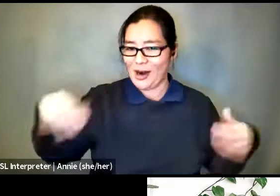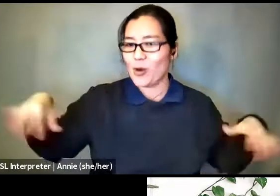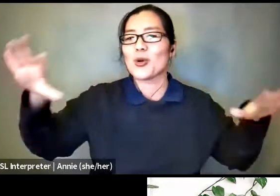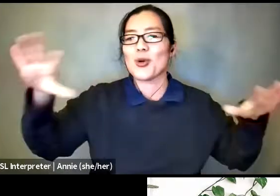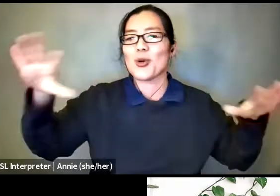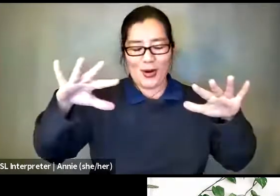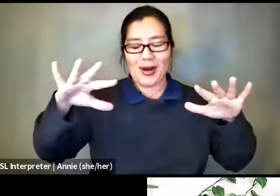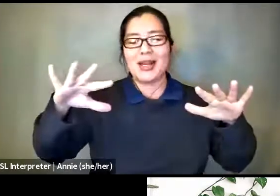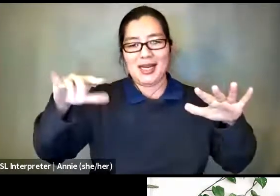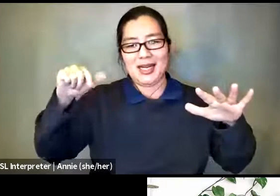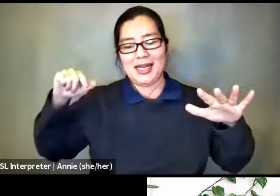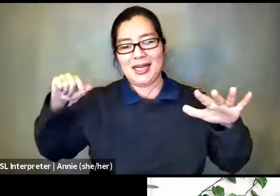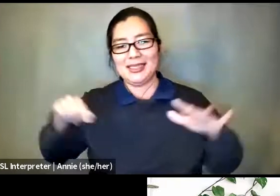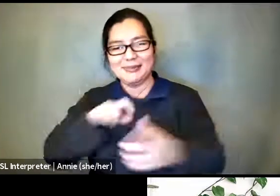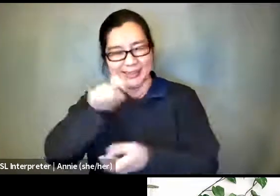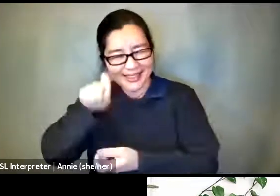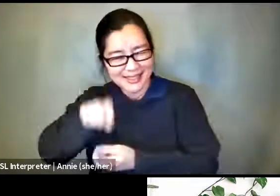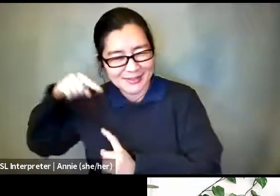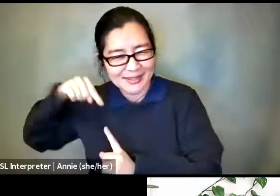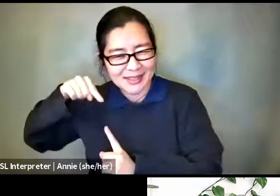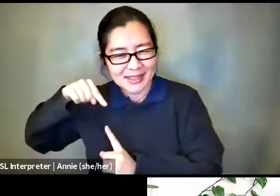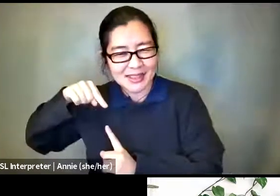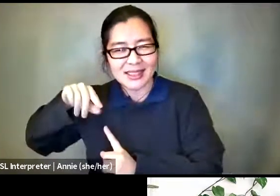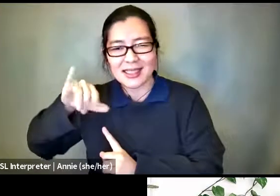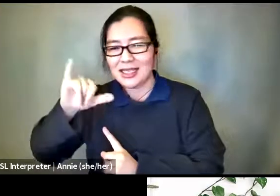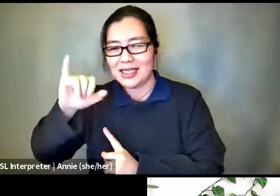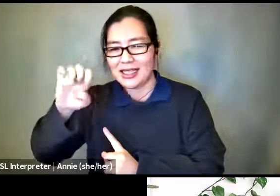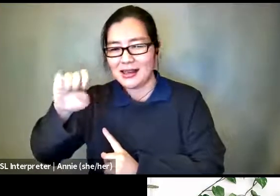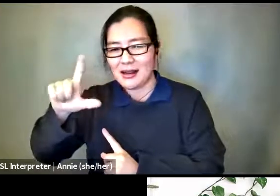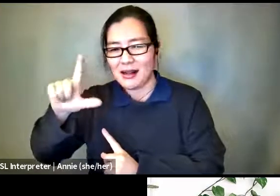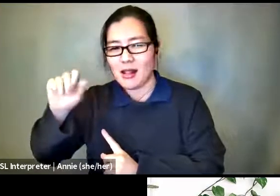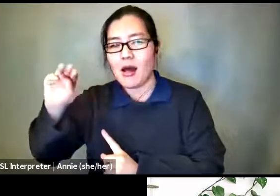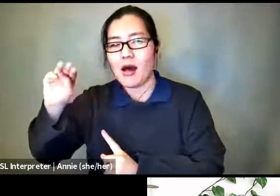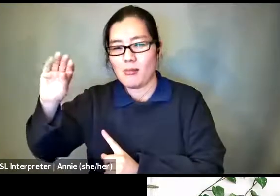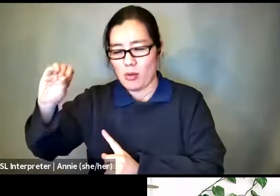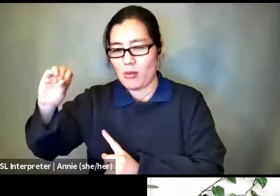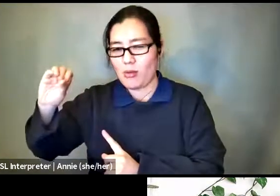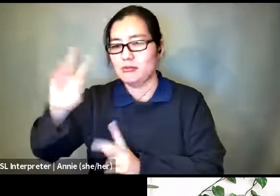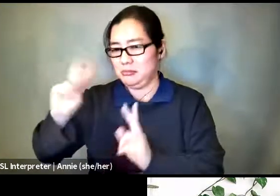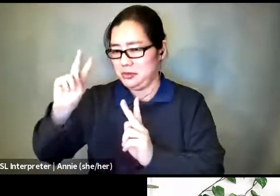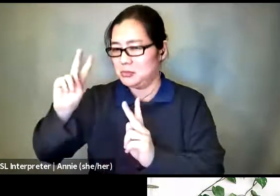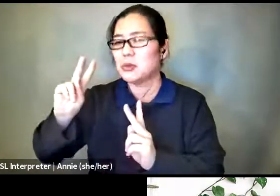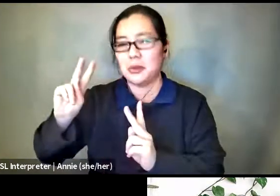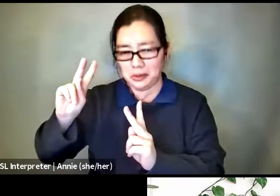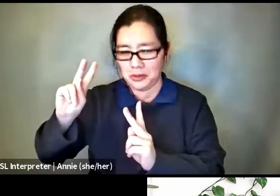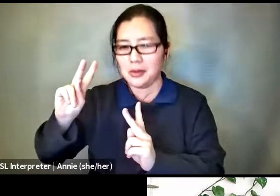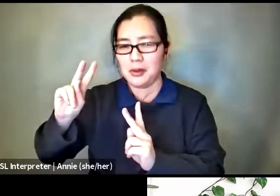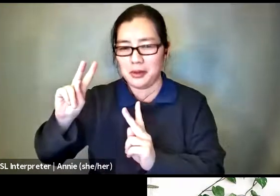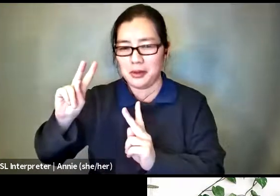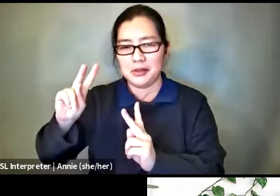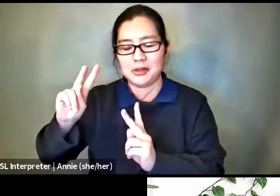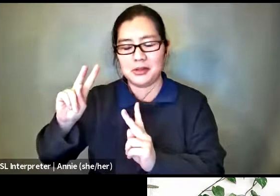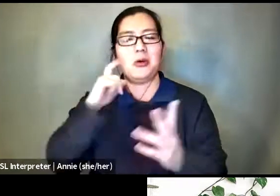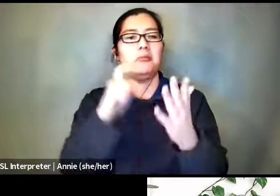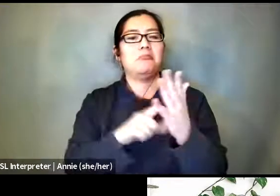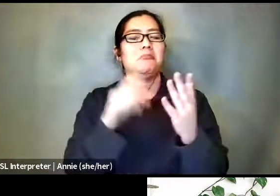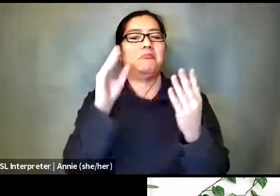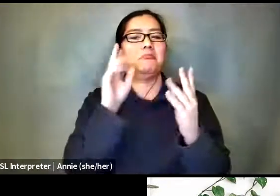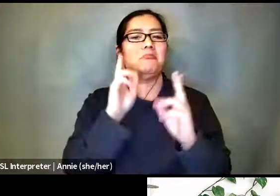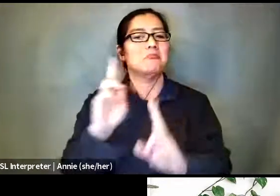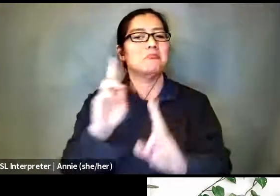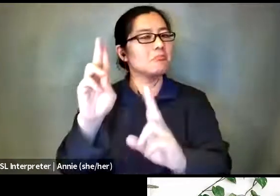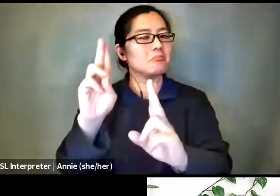Ramaytush, the Yalamu people were here. So acknowledging that we are